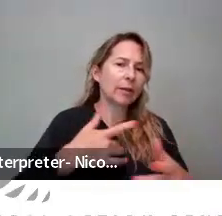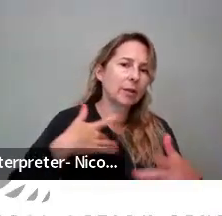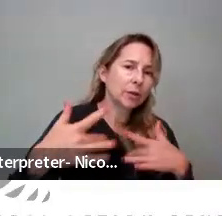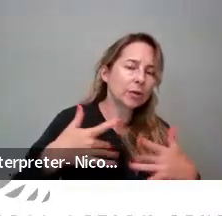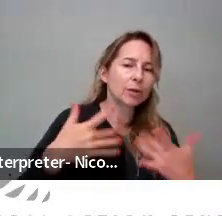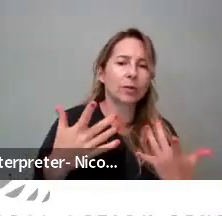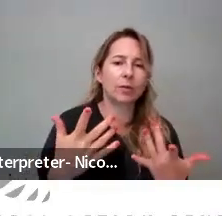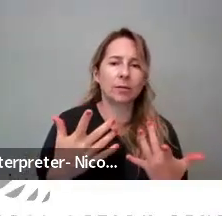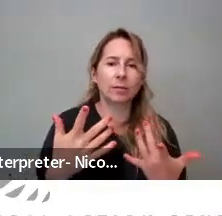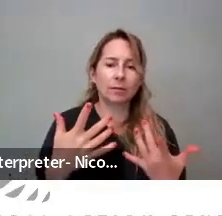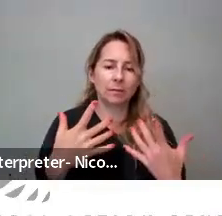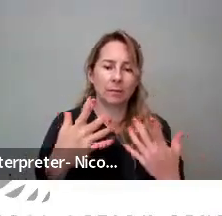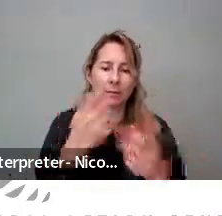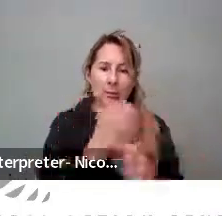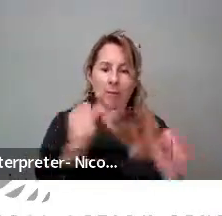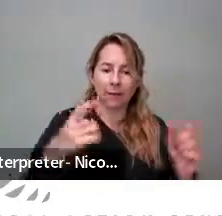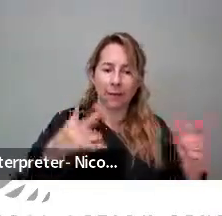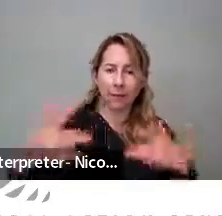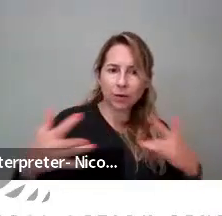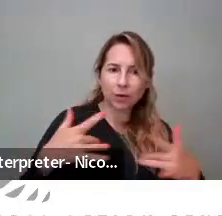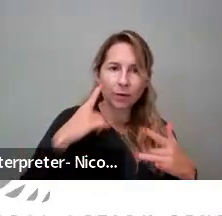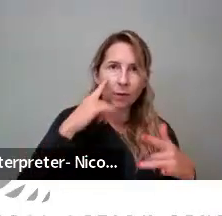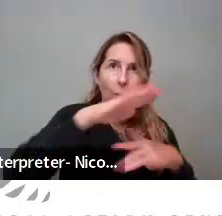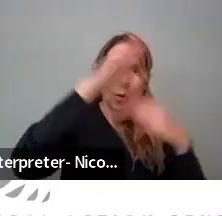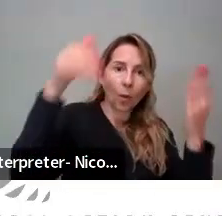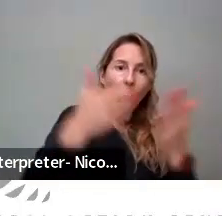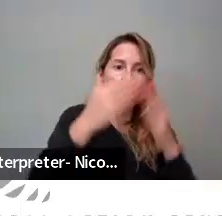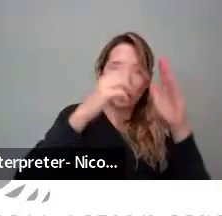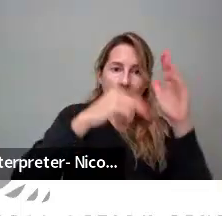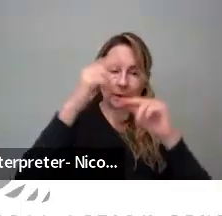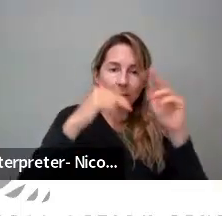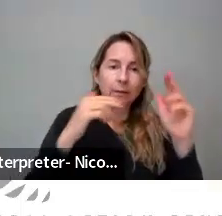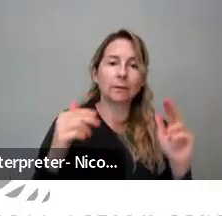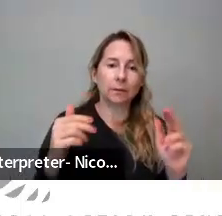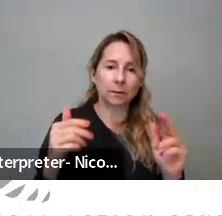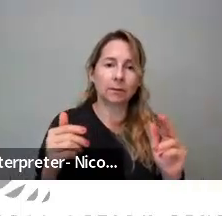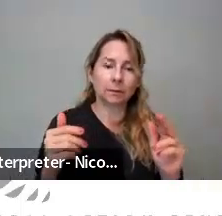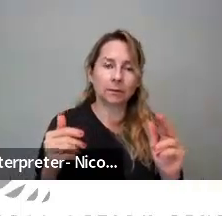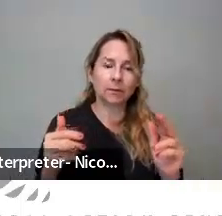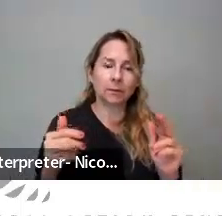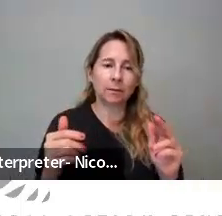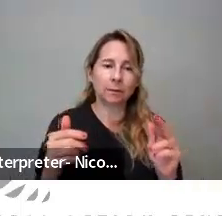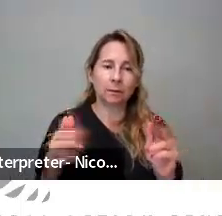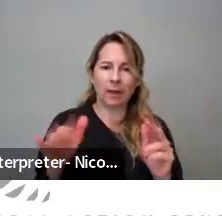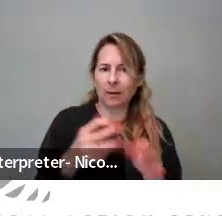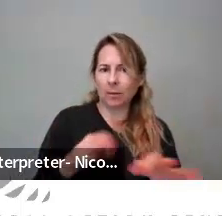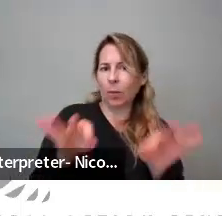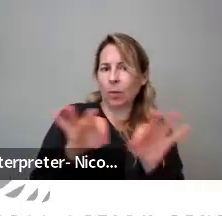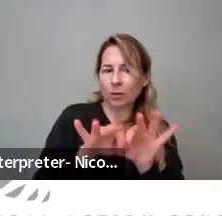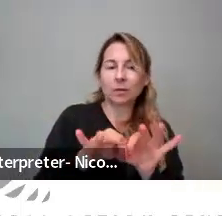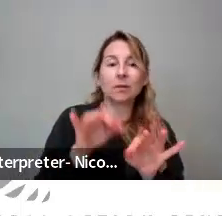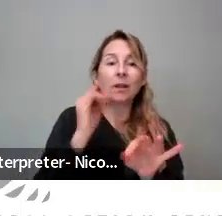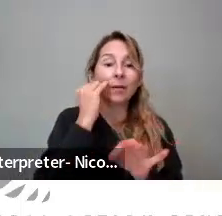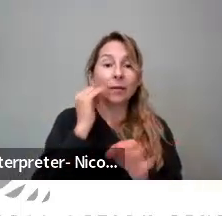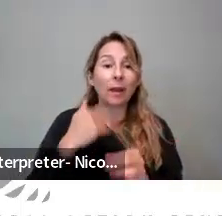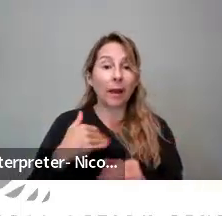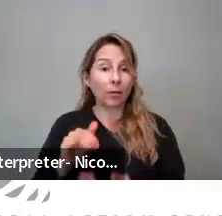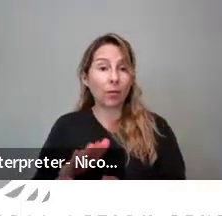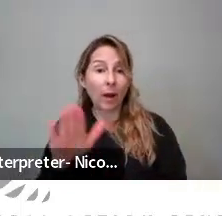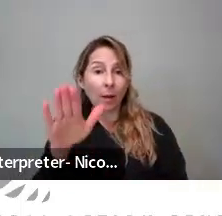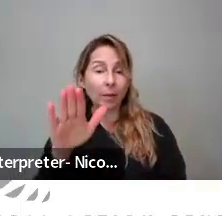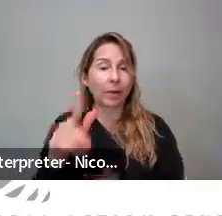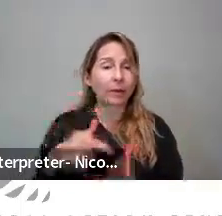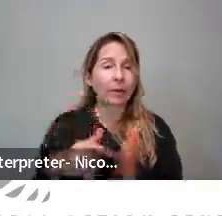the requirements of the building, generally speaking, making sure that if they erect a ramp or some form